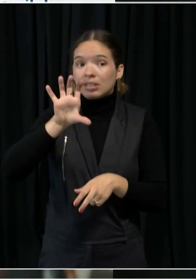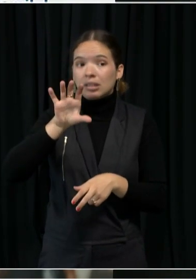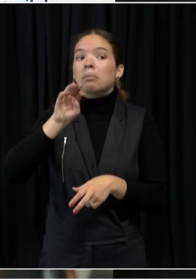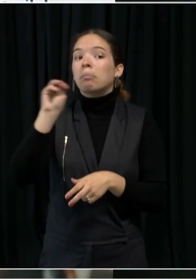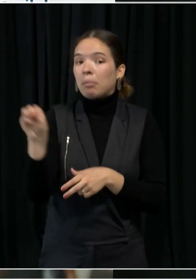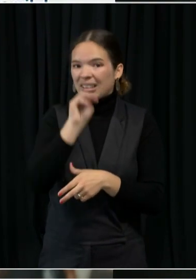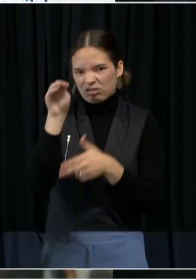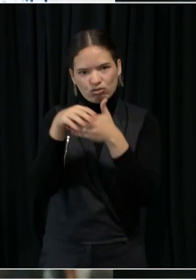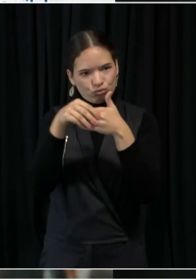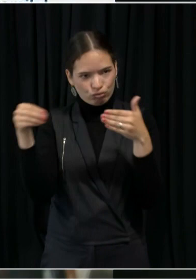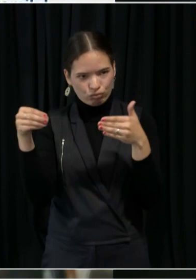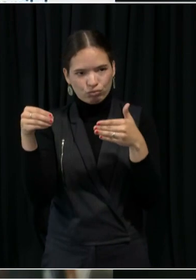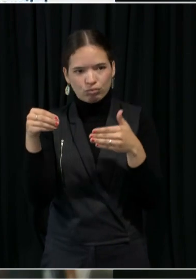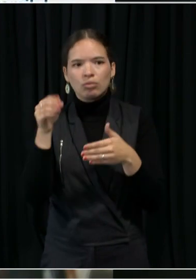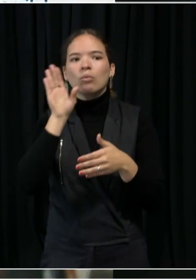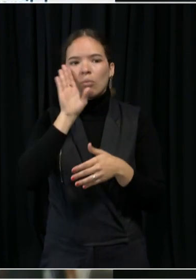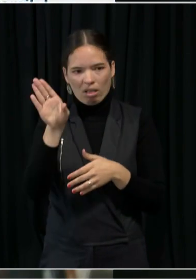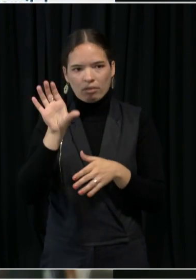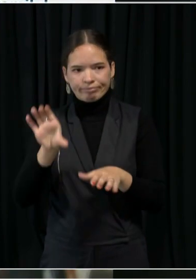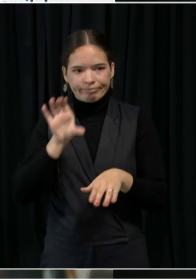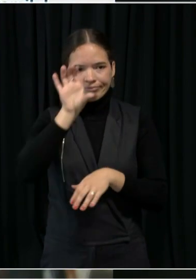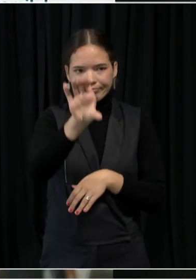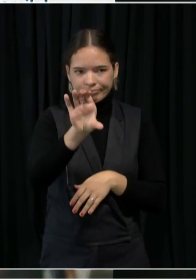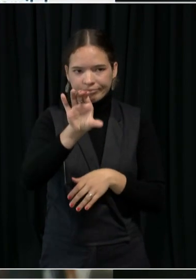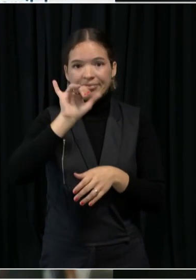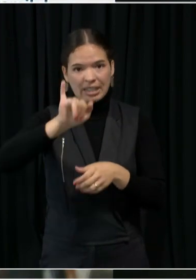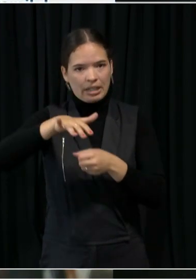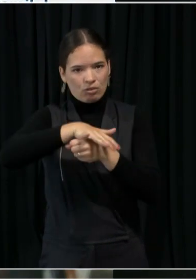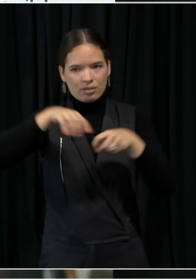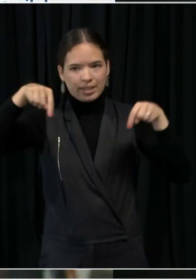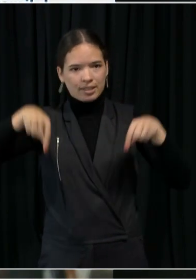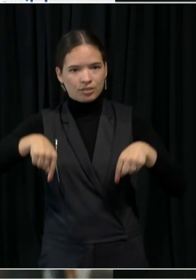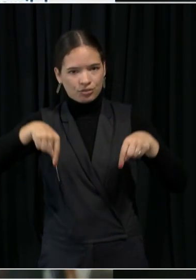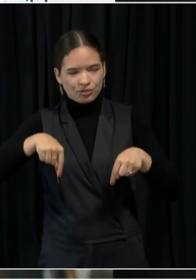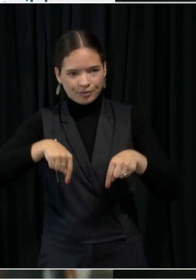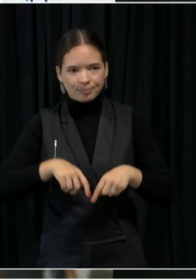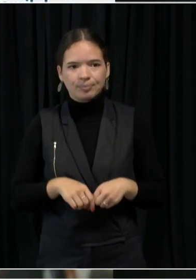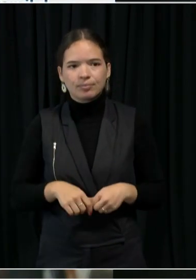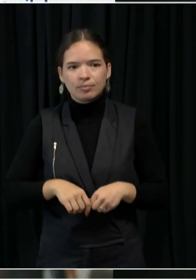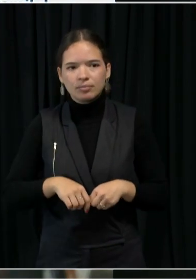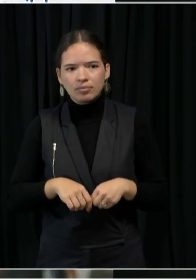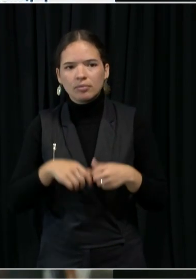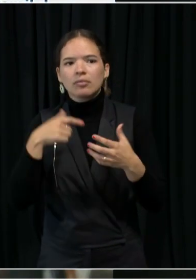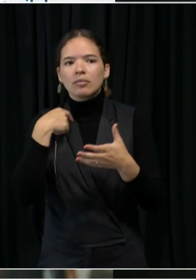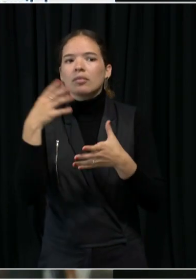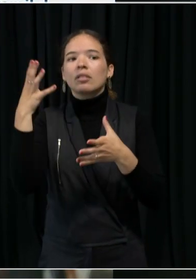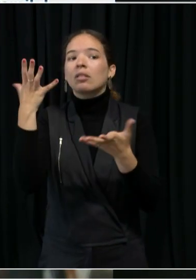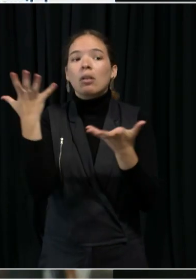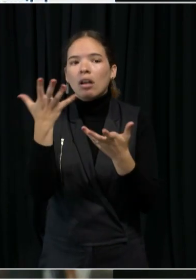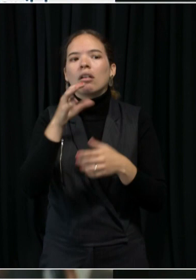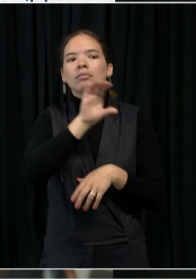our healthcare infrastructure east of the river, including this new urgent care center.